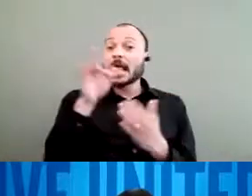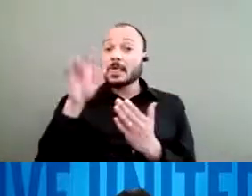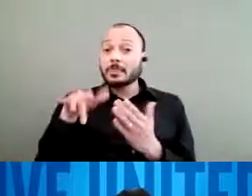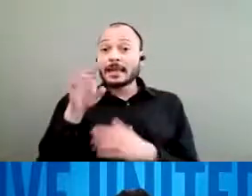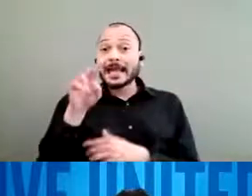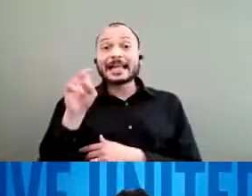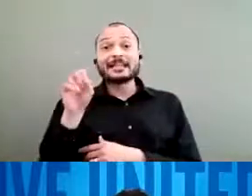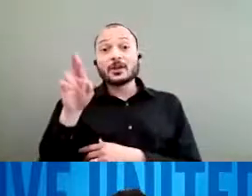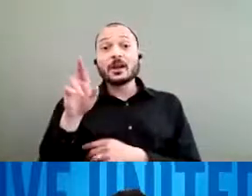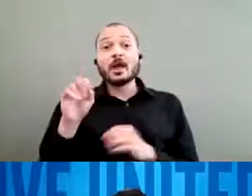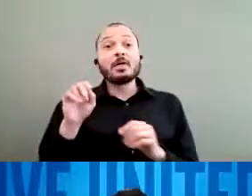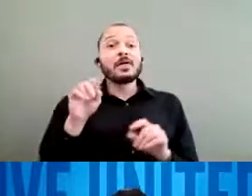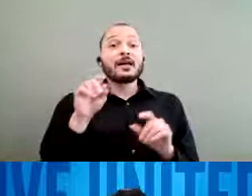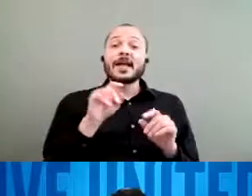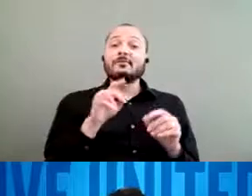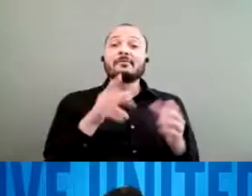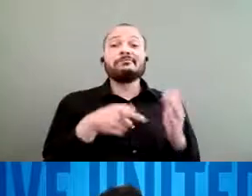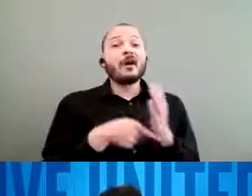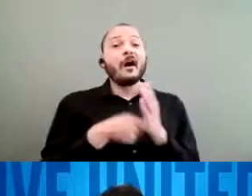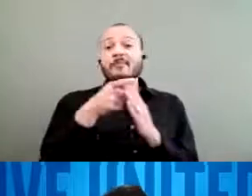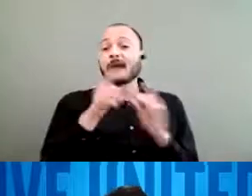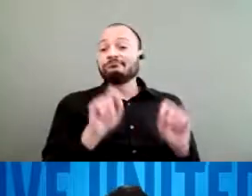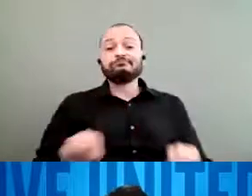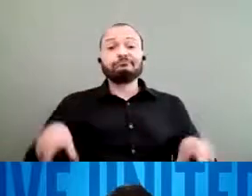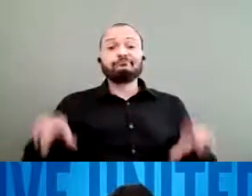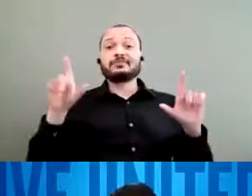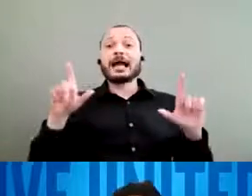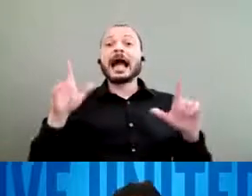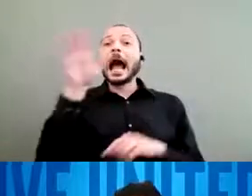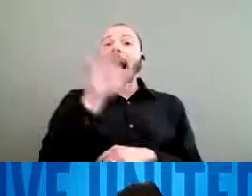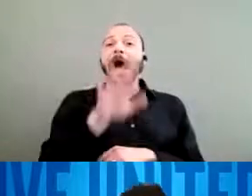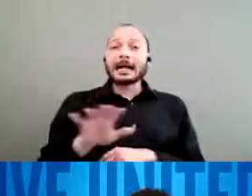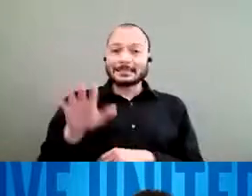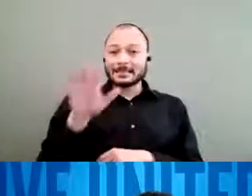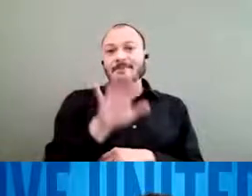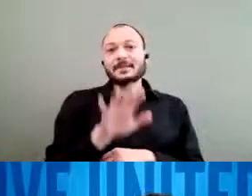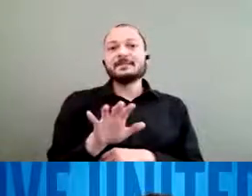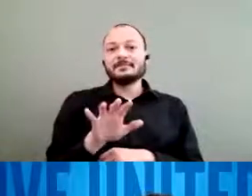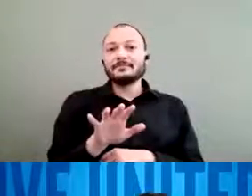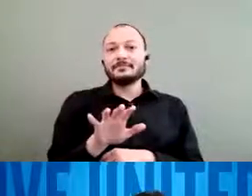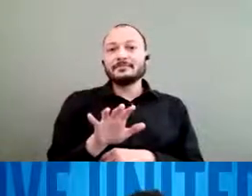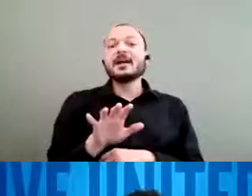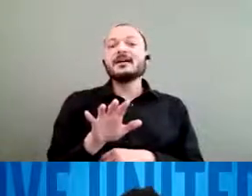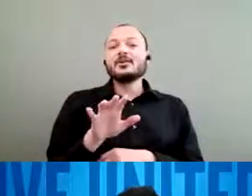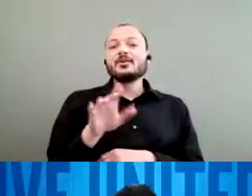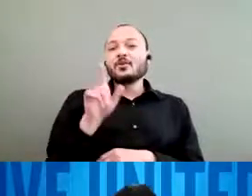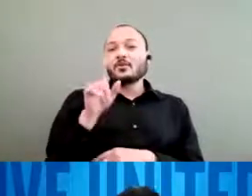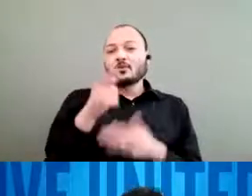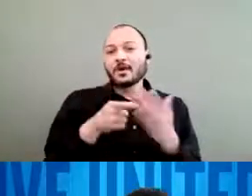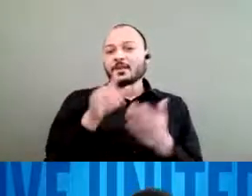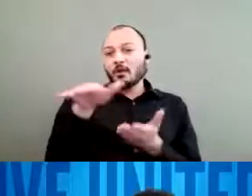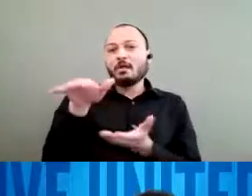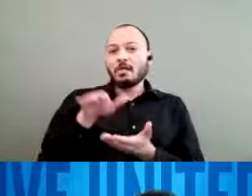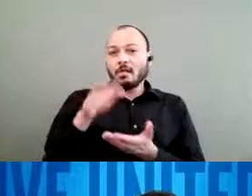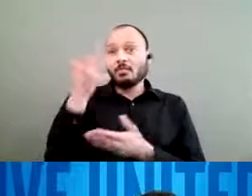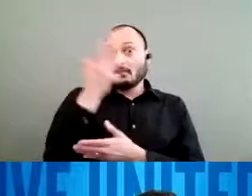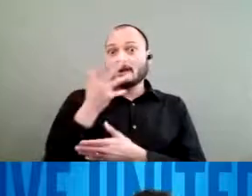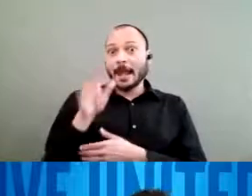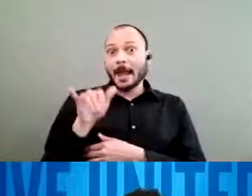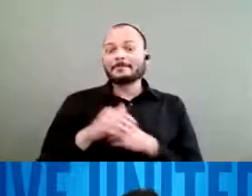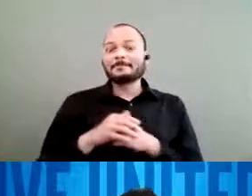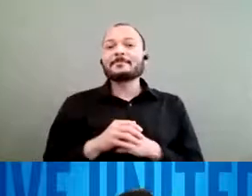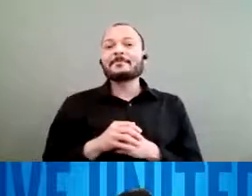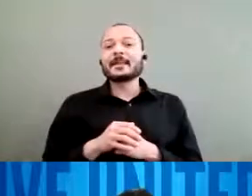hit enter, and then it'll plug all of that in. It'll say an estimate of what your credit would look like. That's just